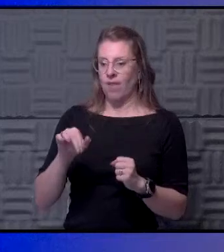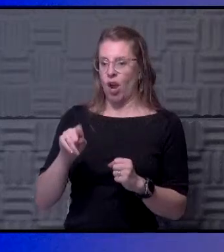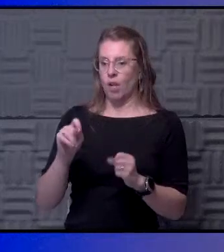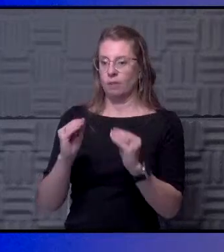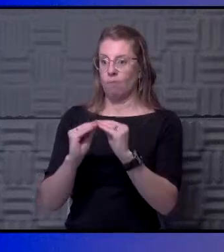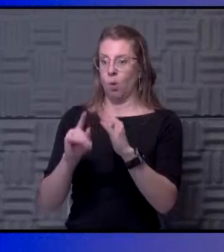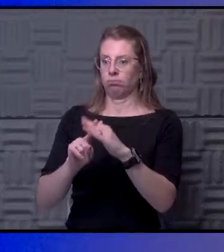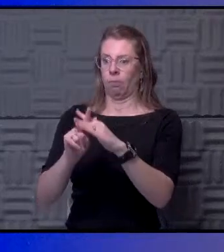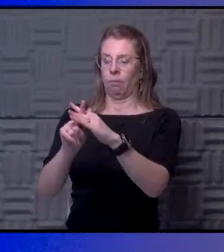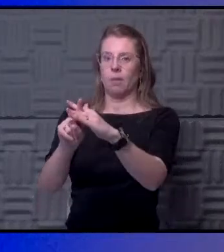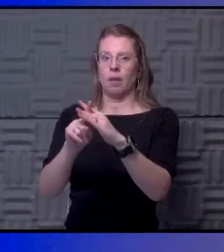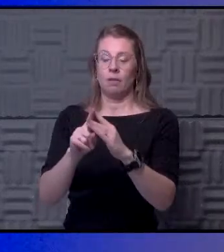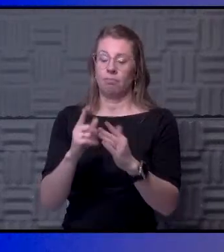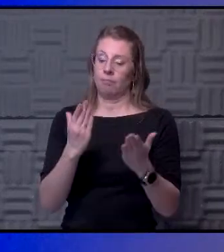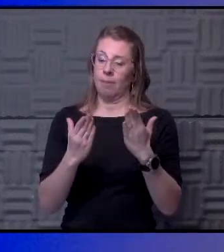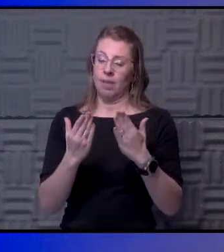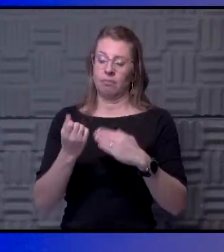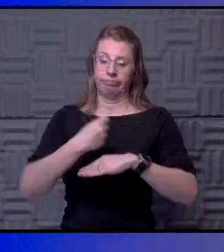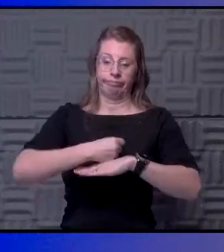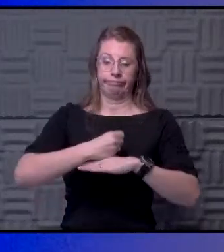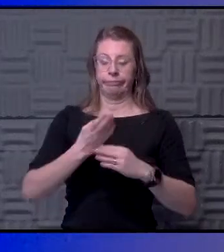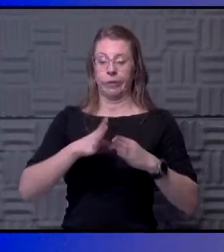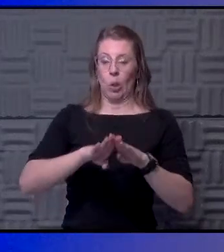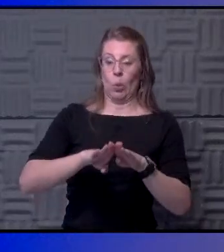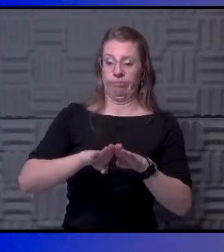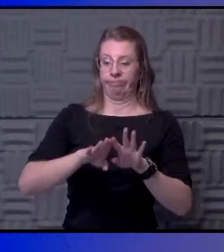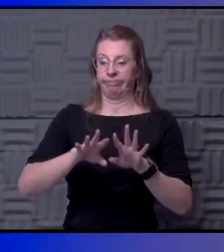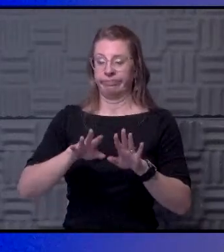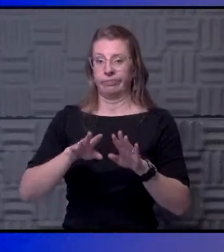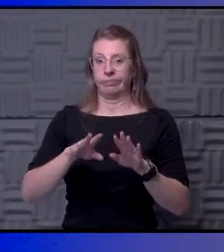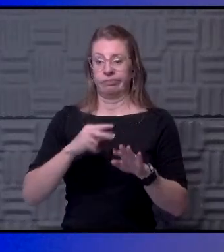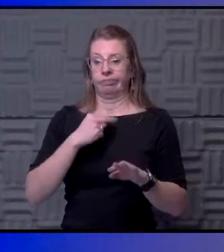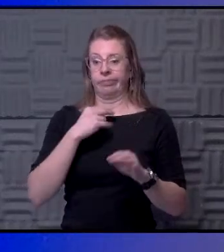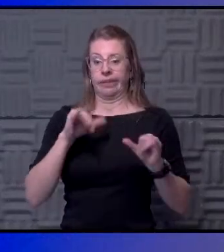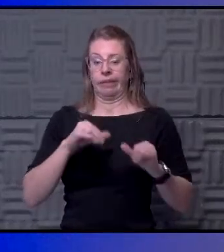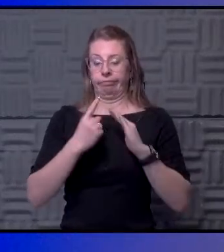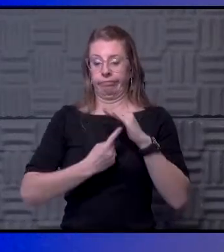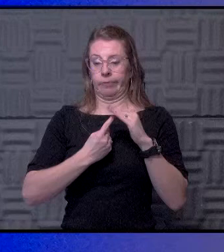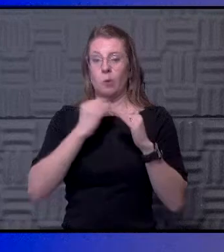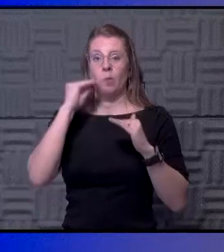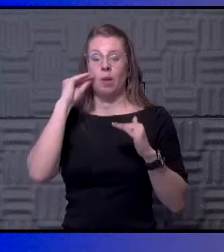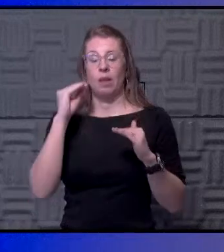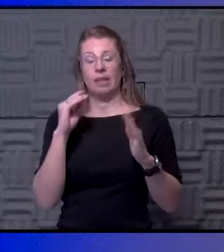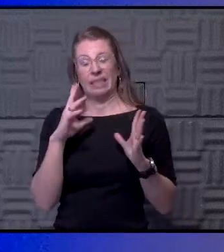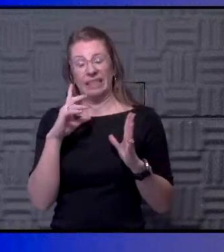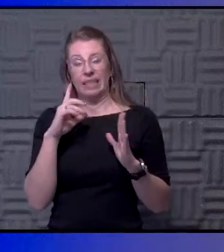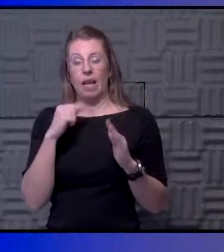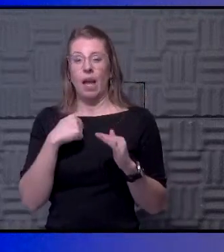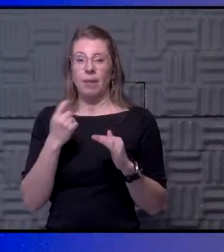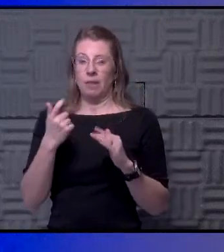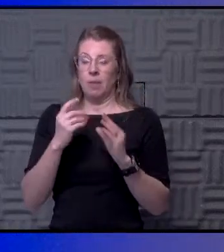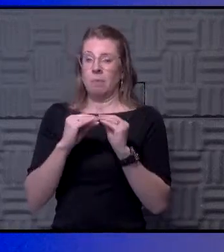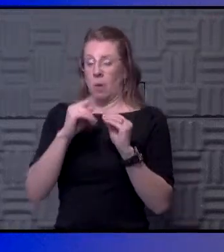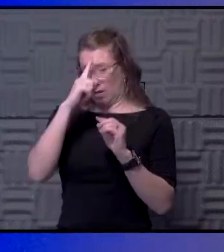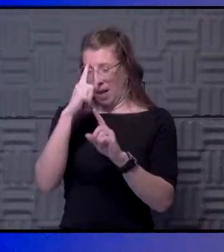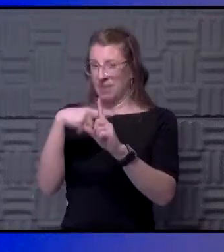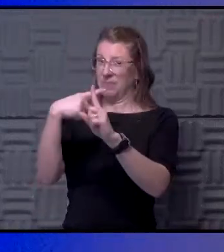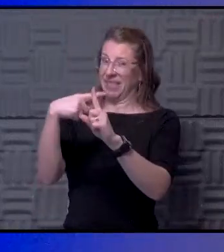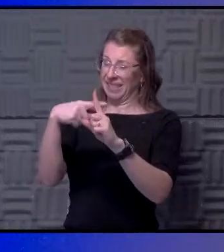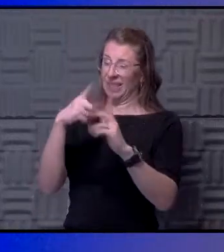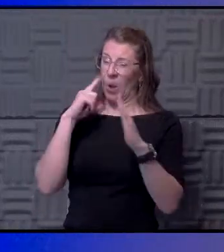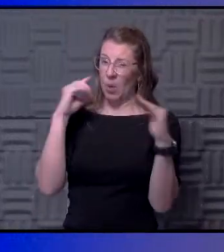to further shutdowns, lockdowns, things of that nature. I'm hoping it doesn't go that way. I'm more optimistic,